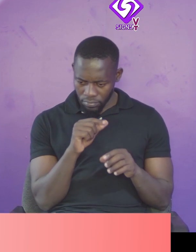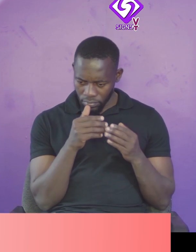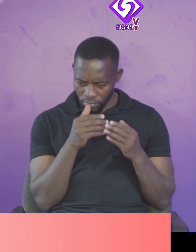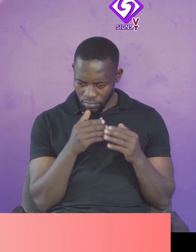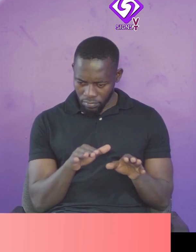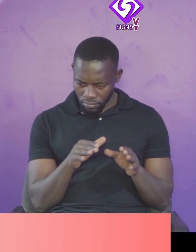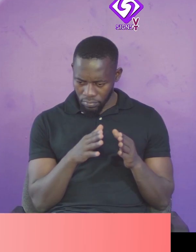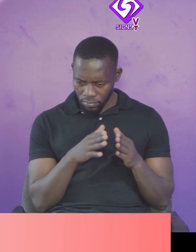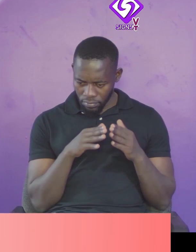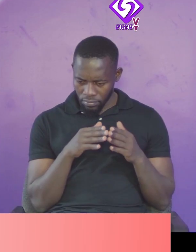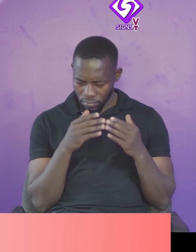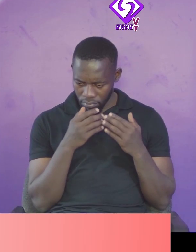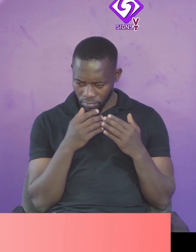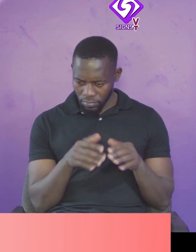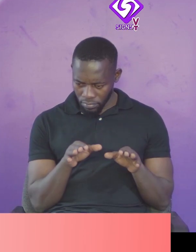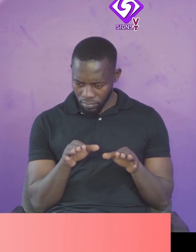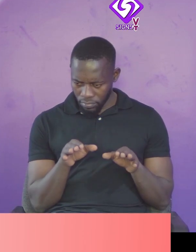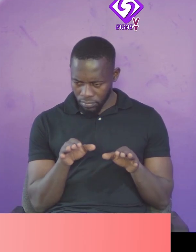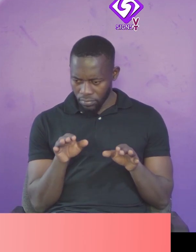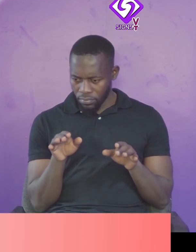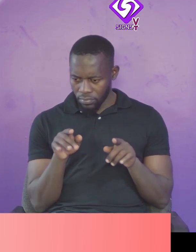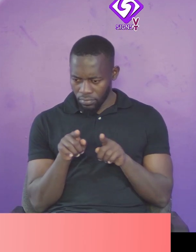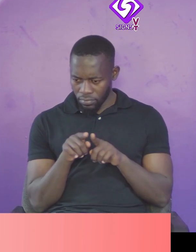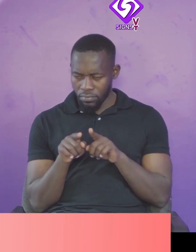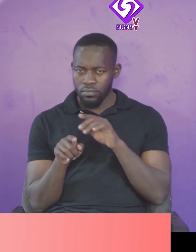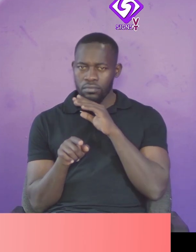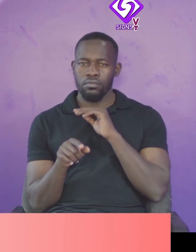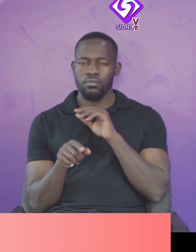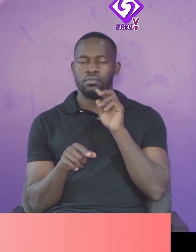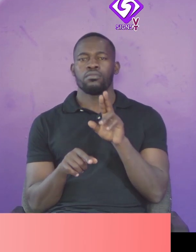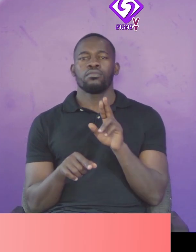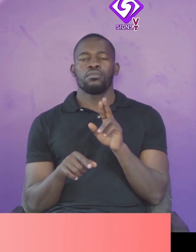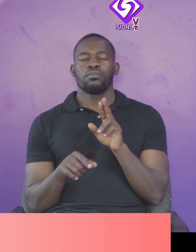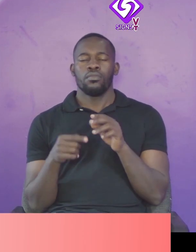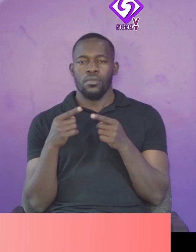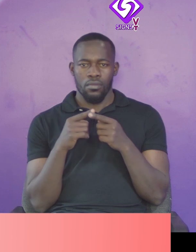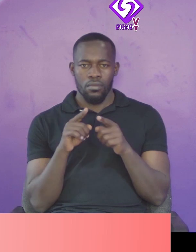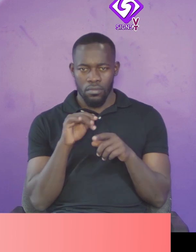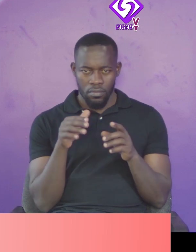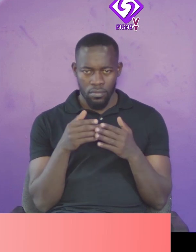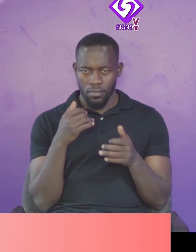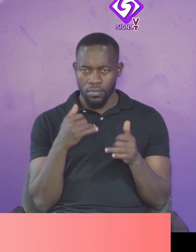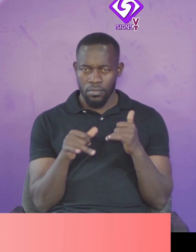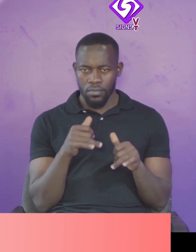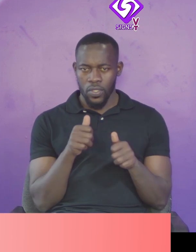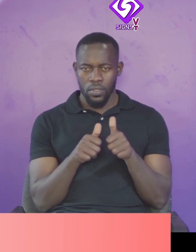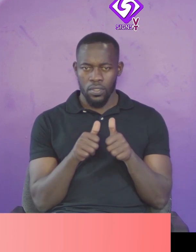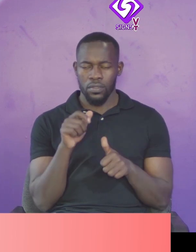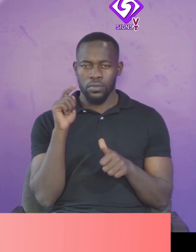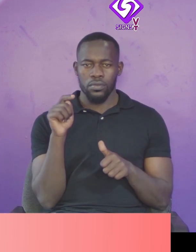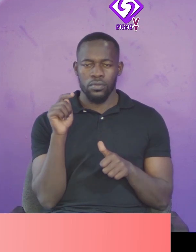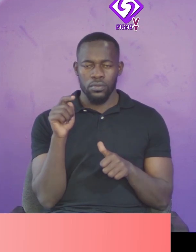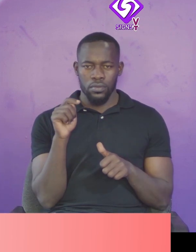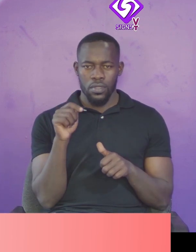Arsenal. They drew with Man U. Yeah. And funny enough, in these all games that Tottenham have played